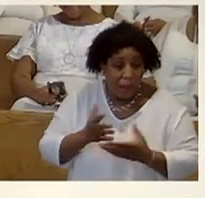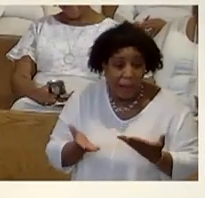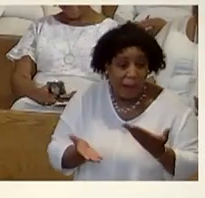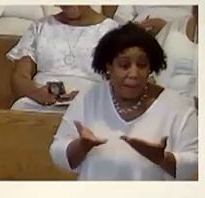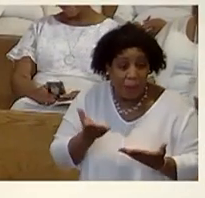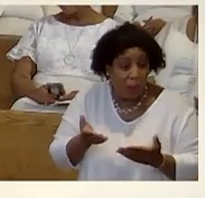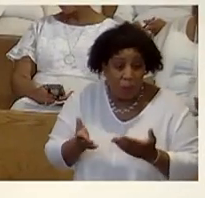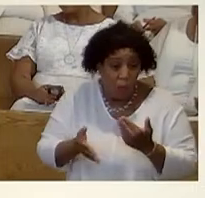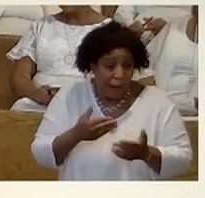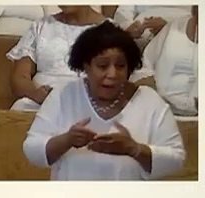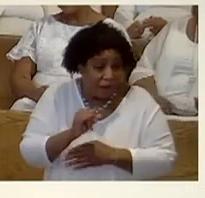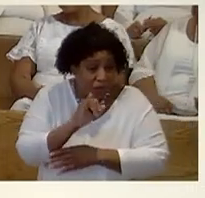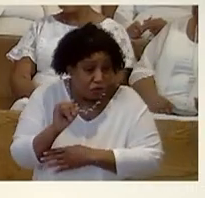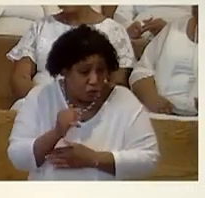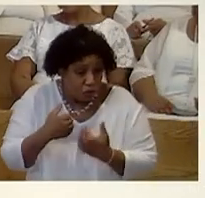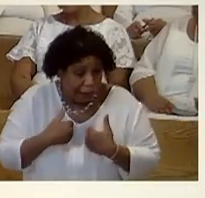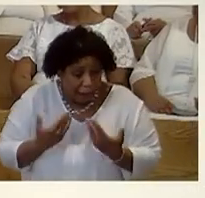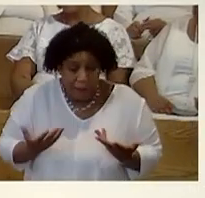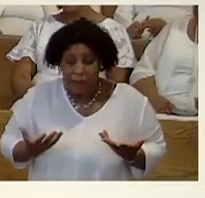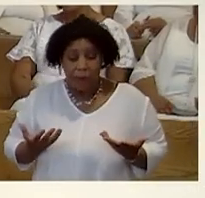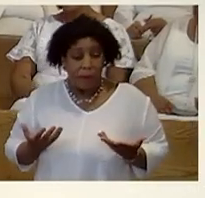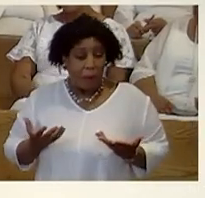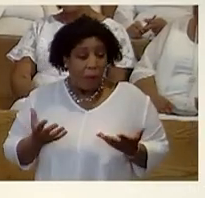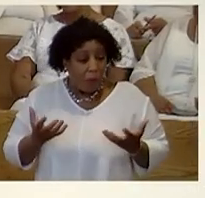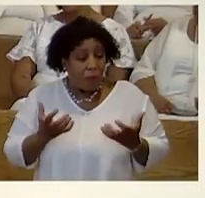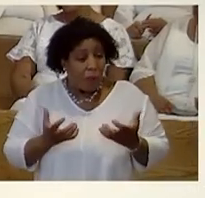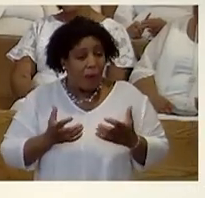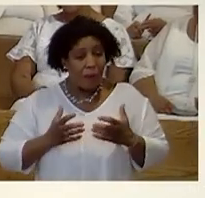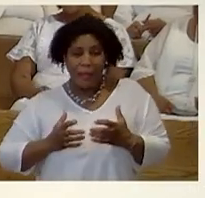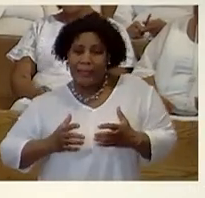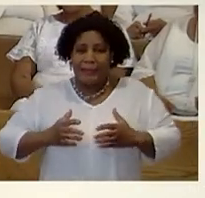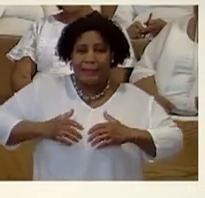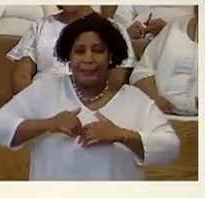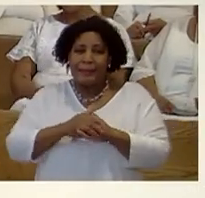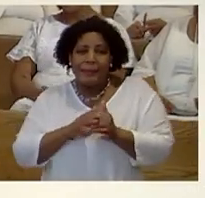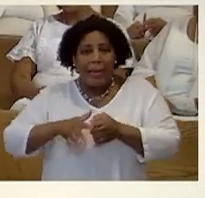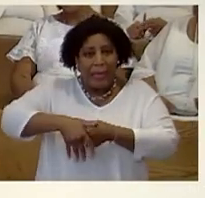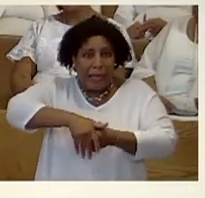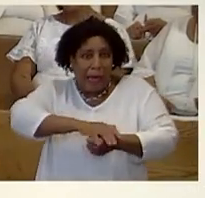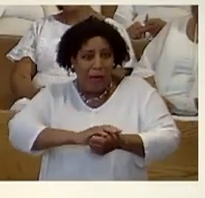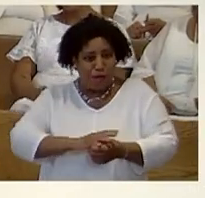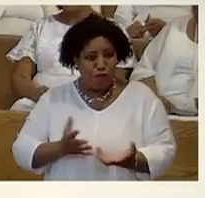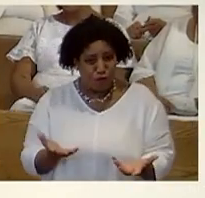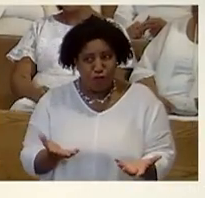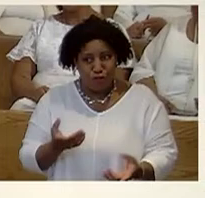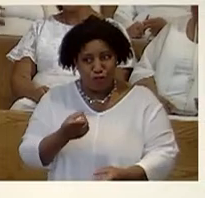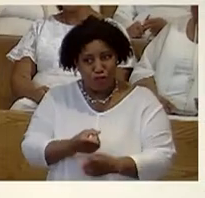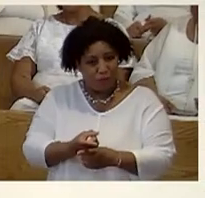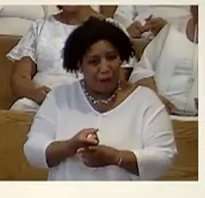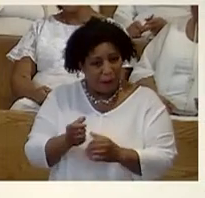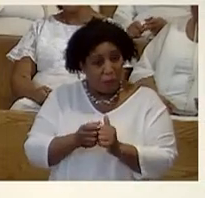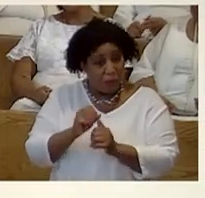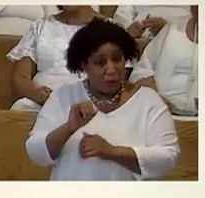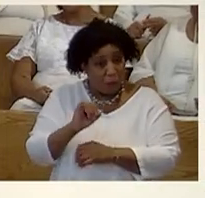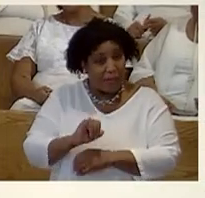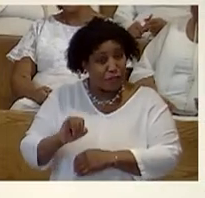what insurance you might have. And you want to be covered, right? You want to be covered by your